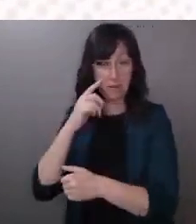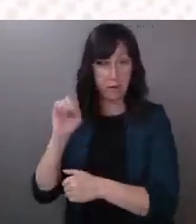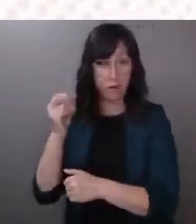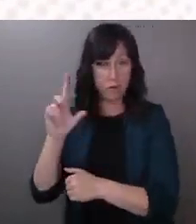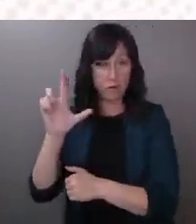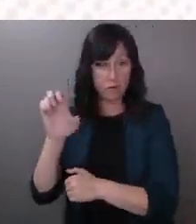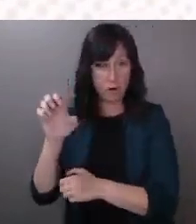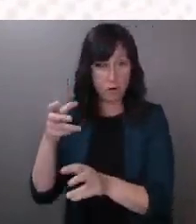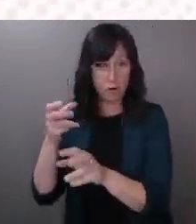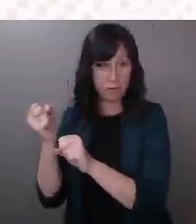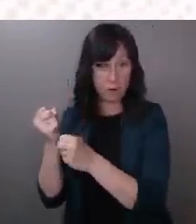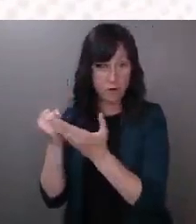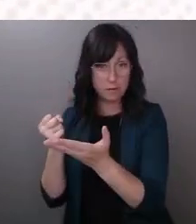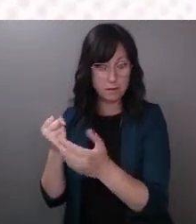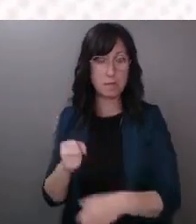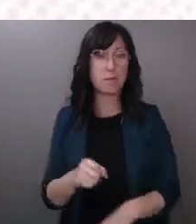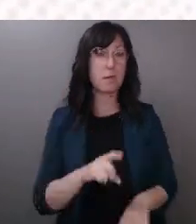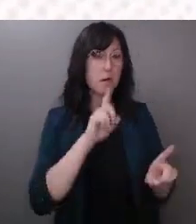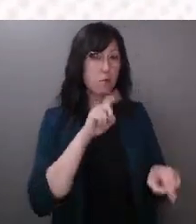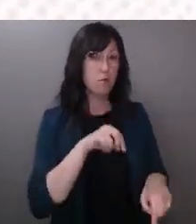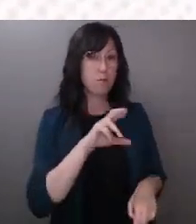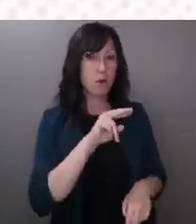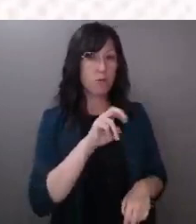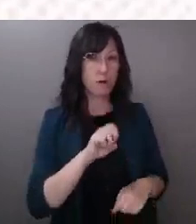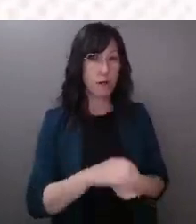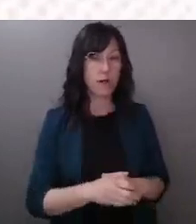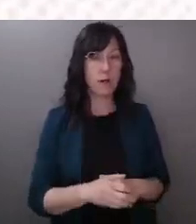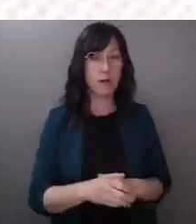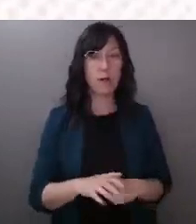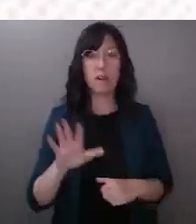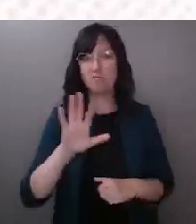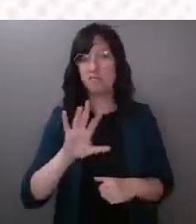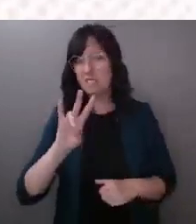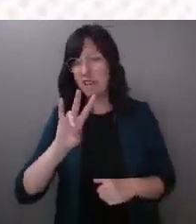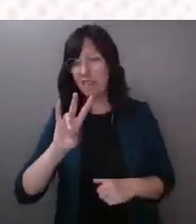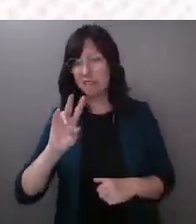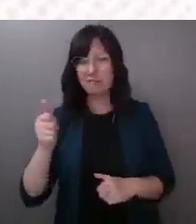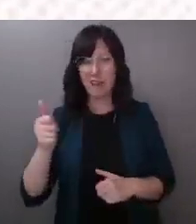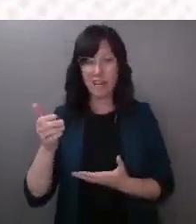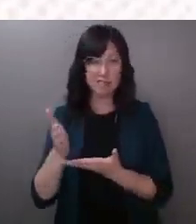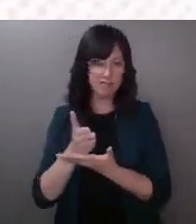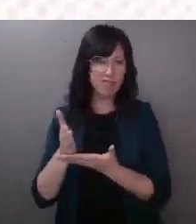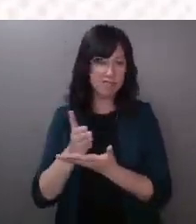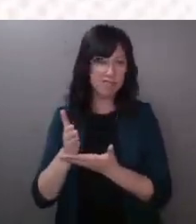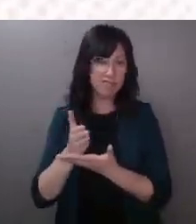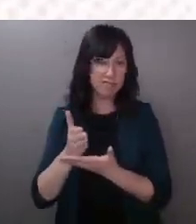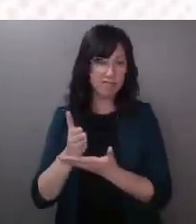Express. Thank you very much. Approximately 7 to 10 buses.